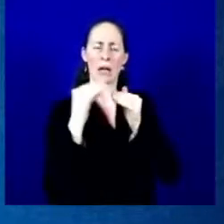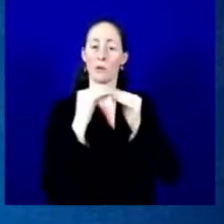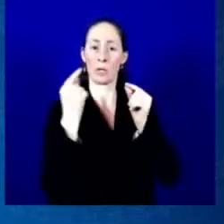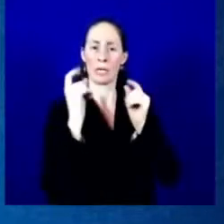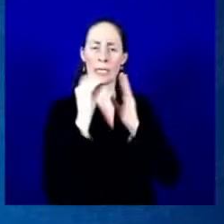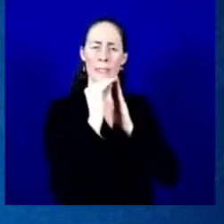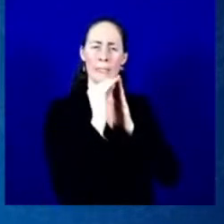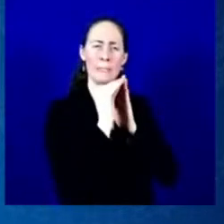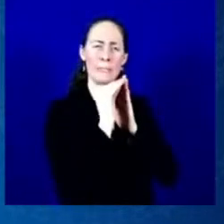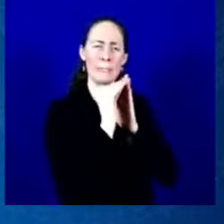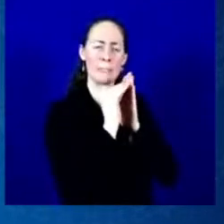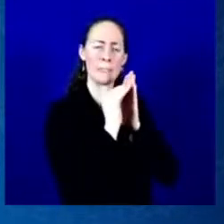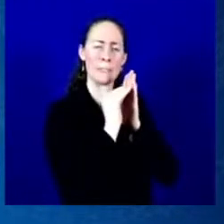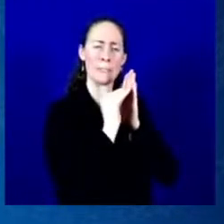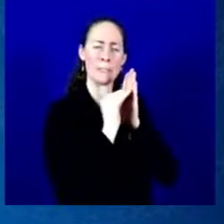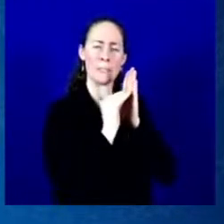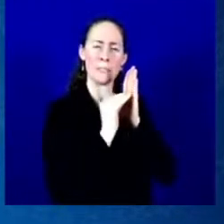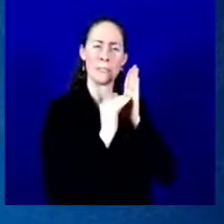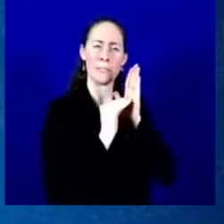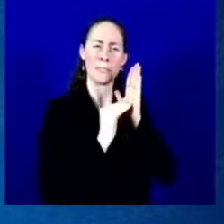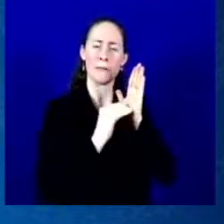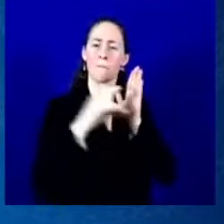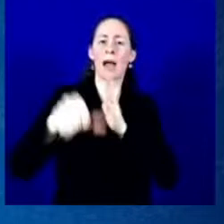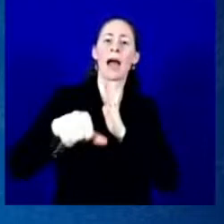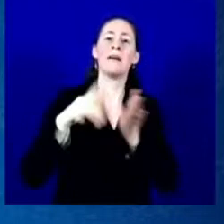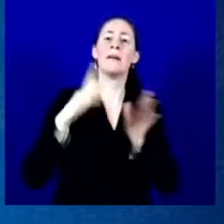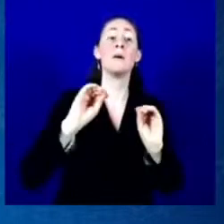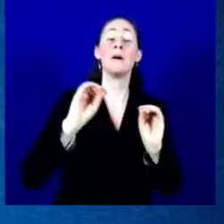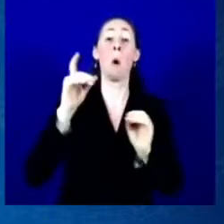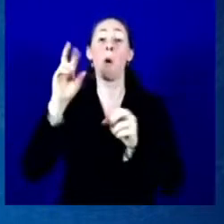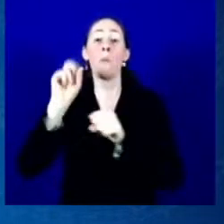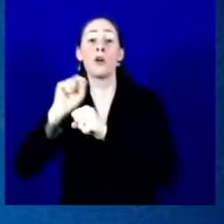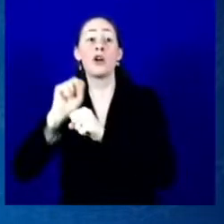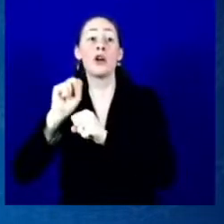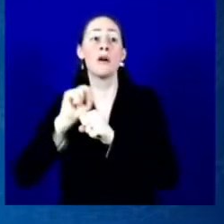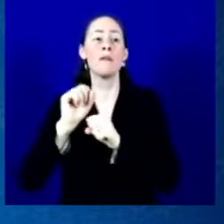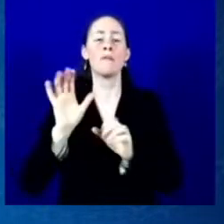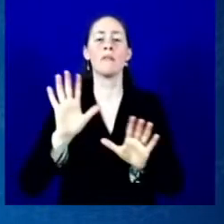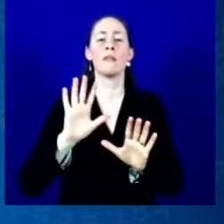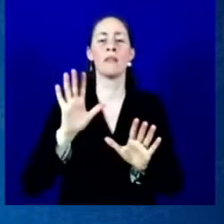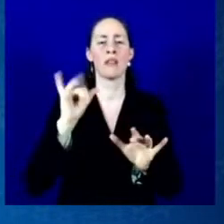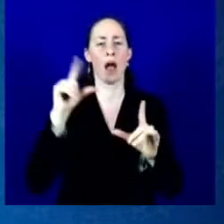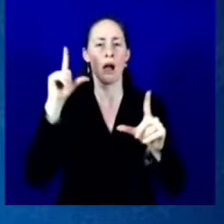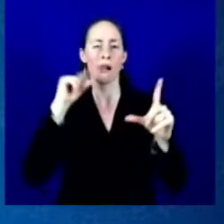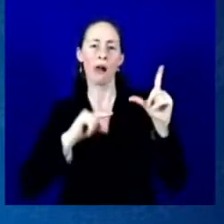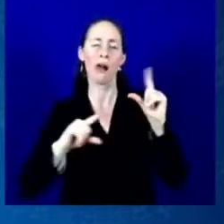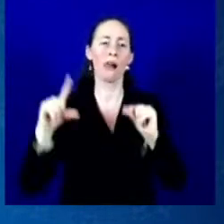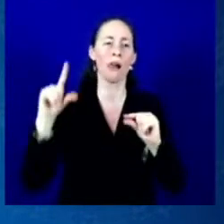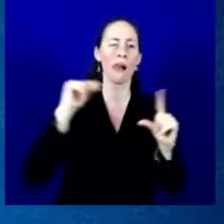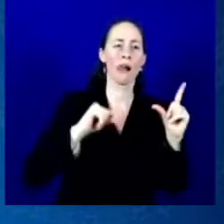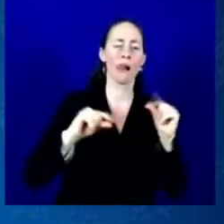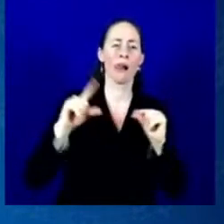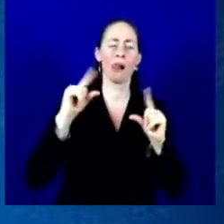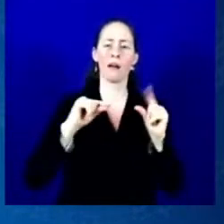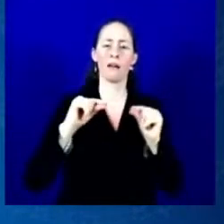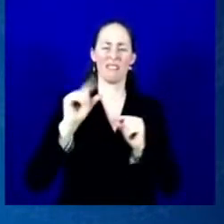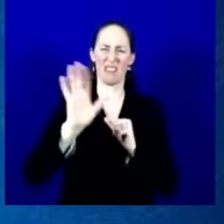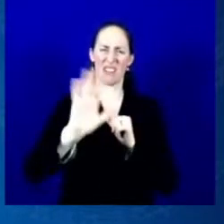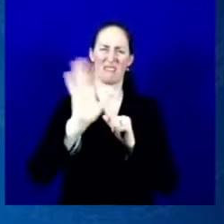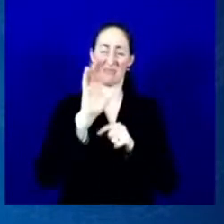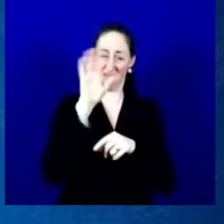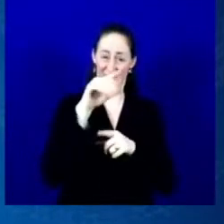who receive a paycheck. We're only going to affect 0.3% of all Americans by that action,